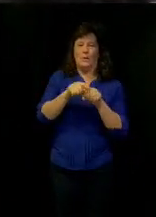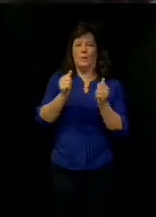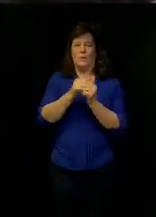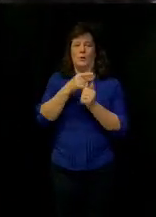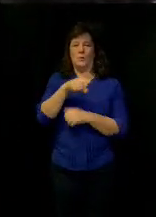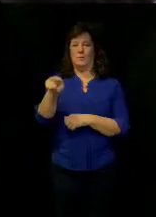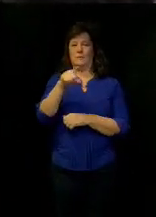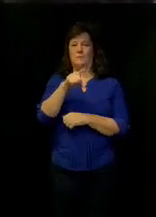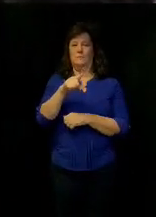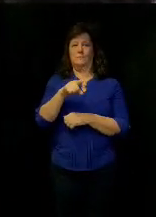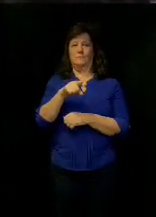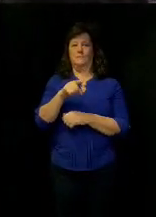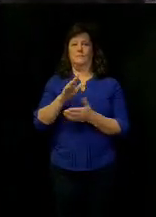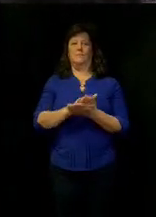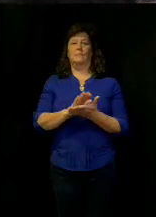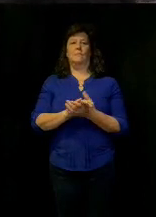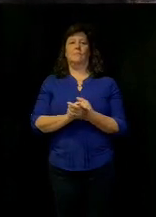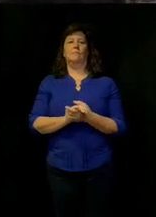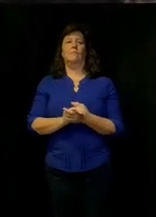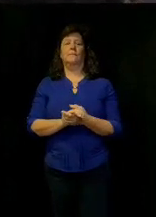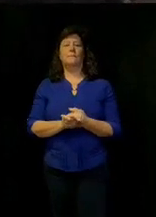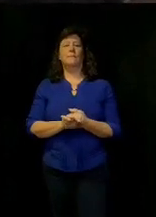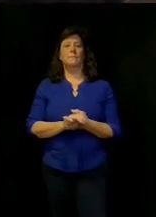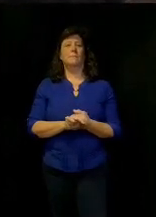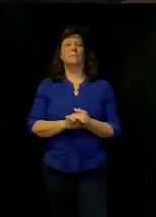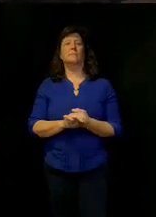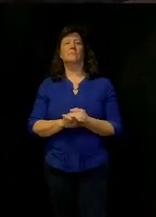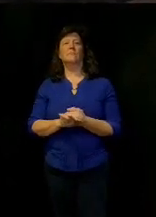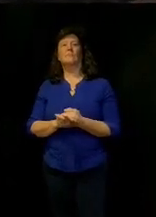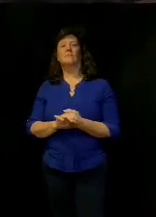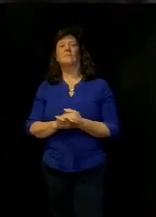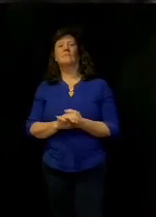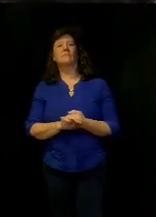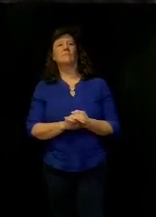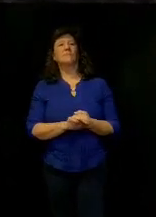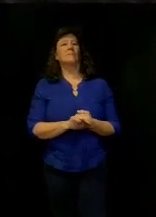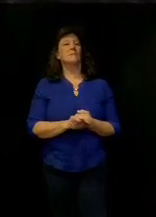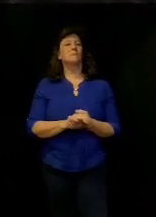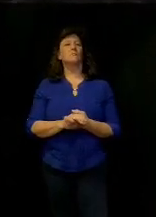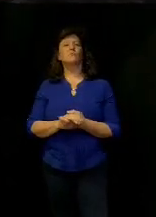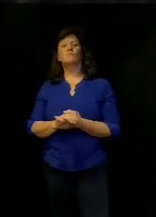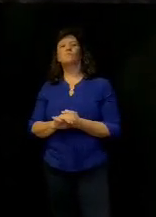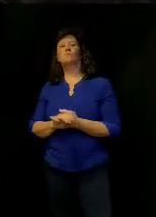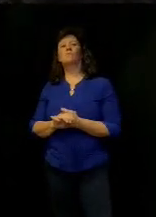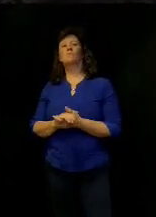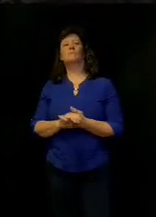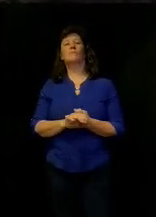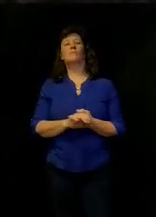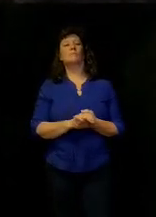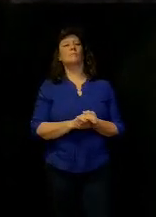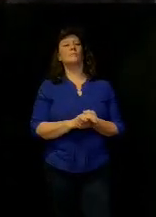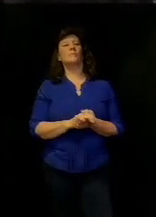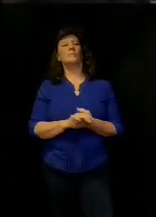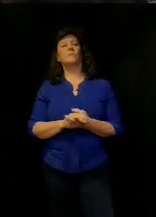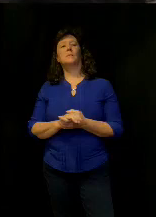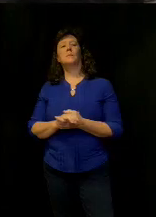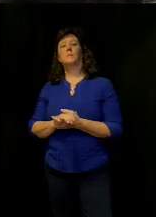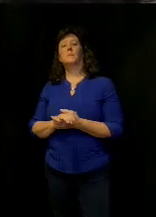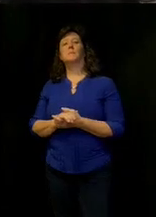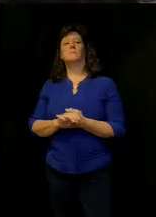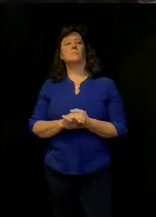So let's sing today. Come on, let's do that. Praise God. Amen. We're going to open the altar up. Amen. Hallelujah. Hallelujah. Thank you, Lord